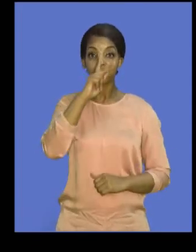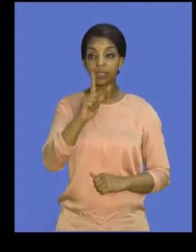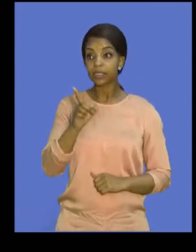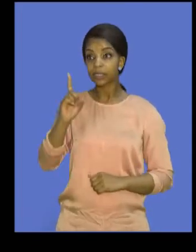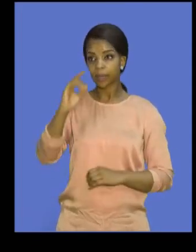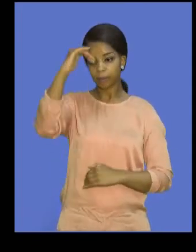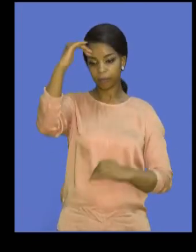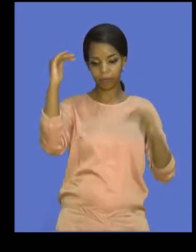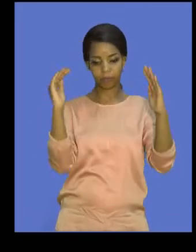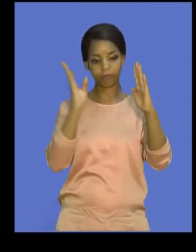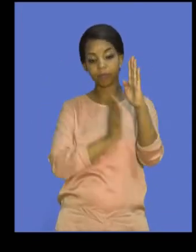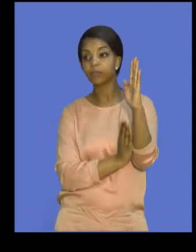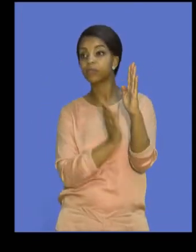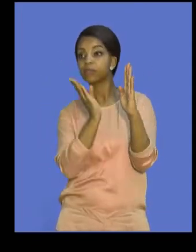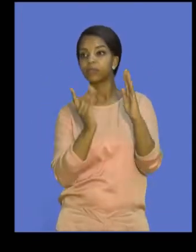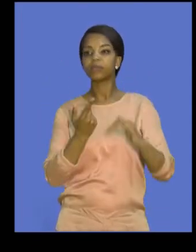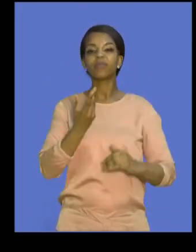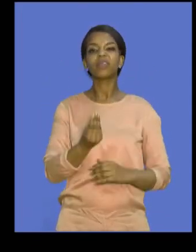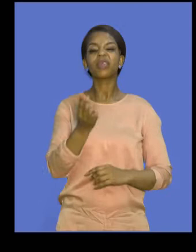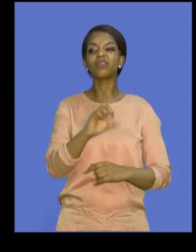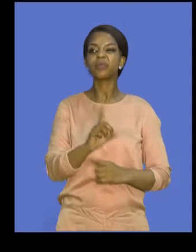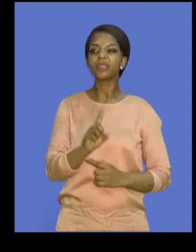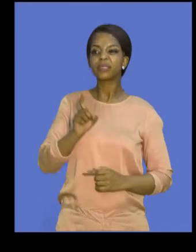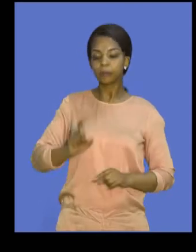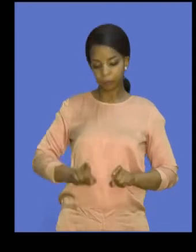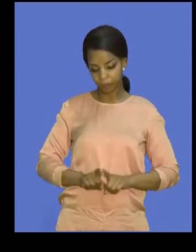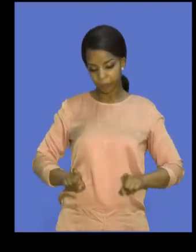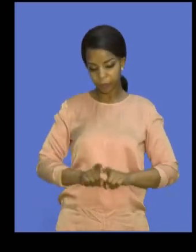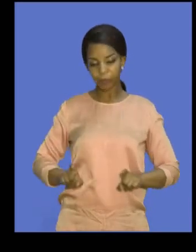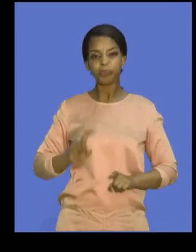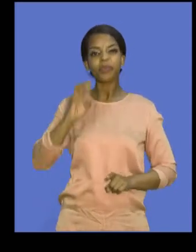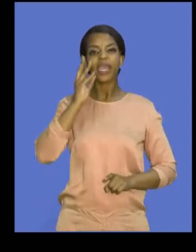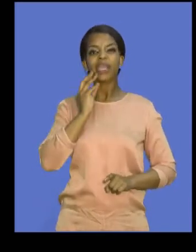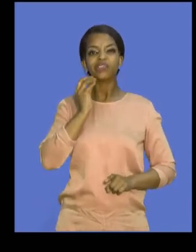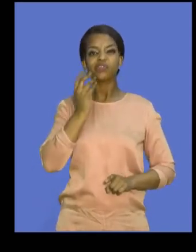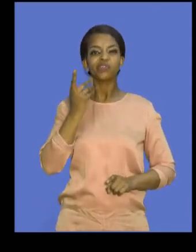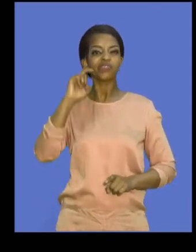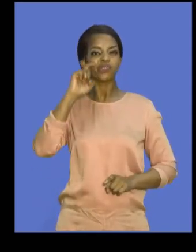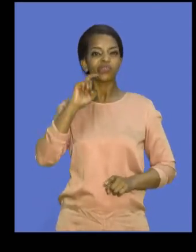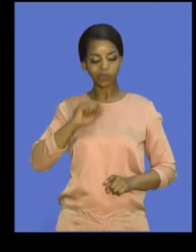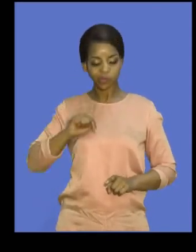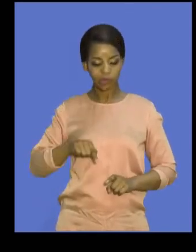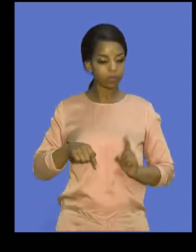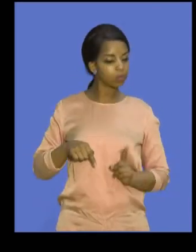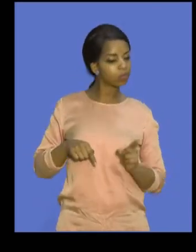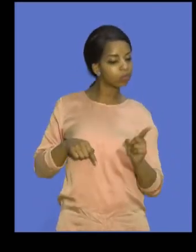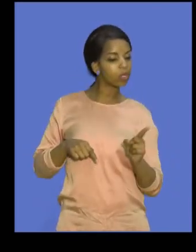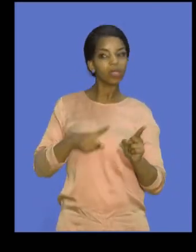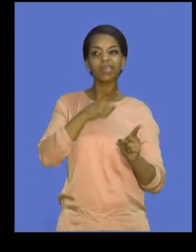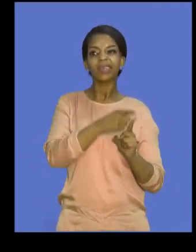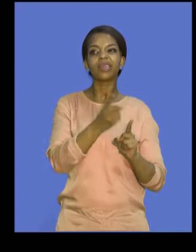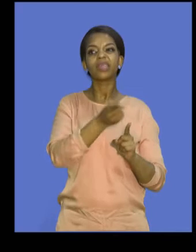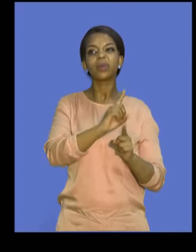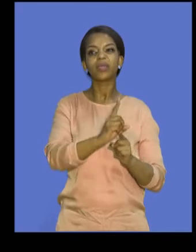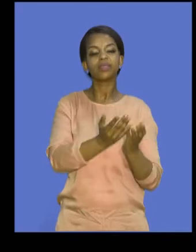I have the age in months, and on the y-axis, I have the weight in kgs. And over time, you can